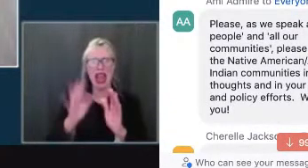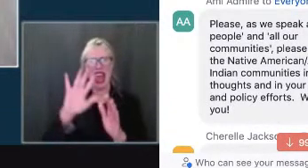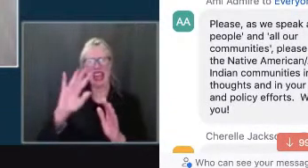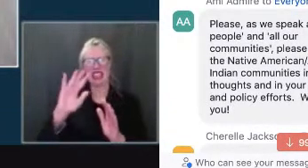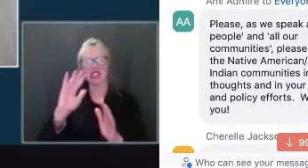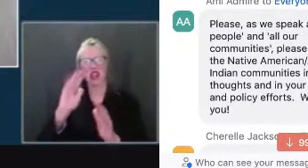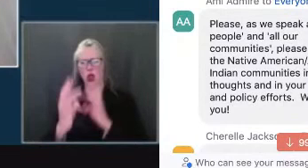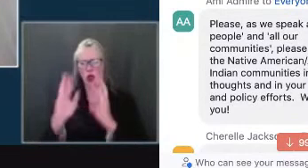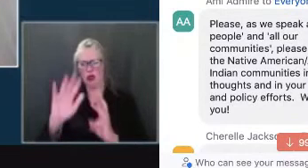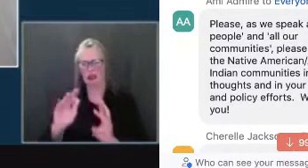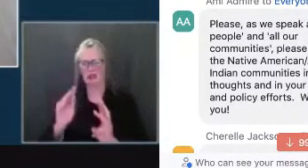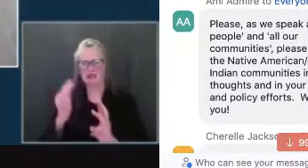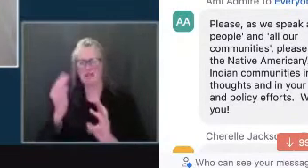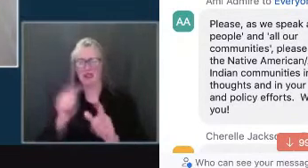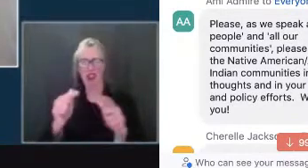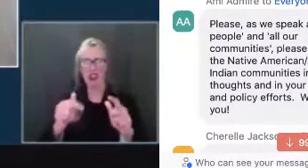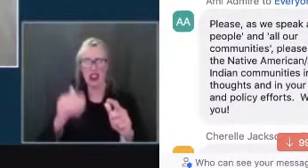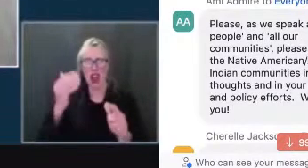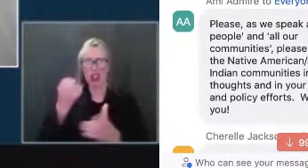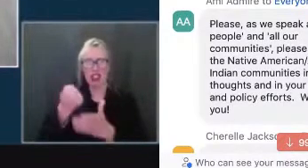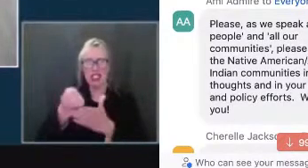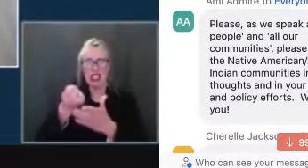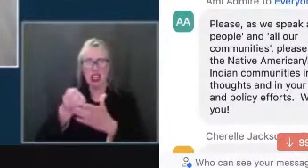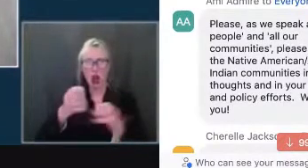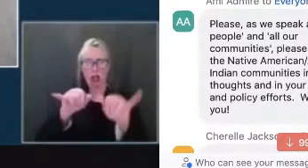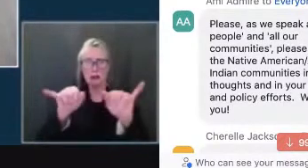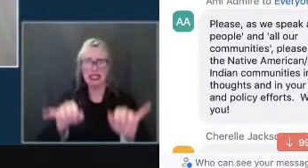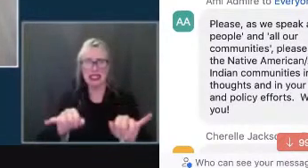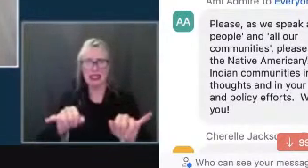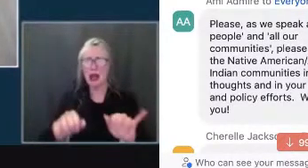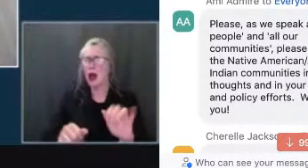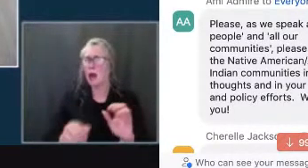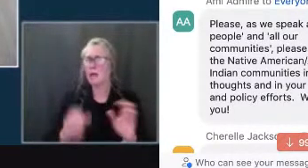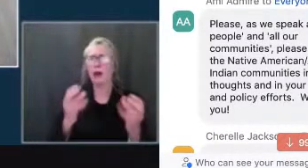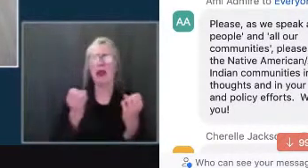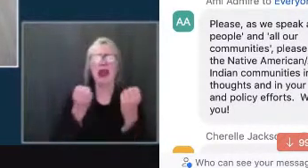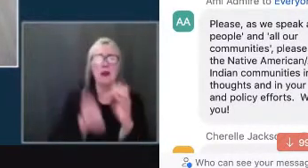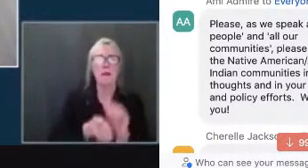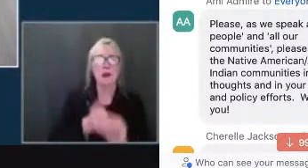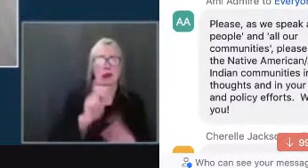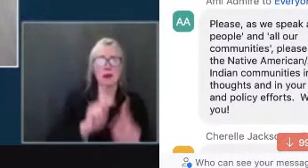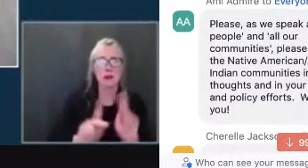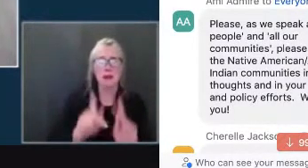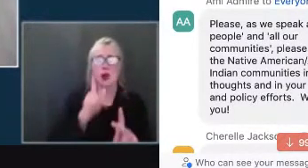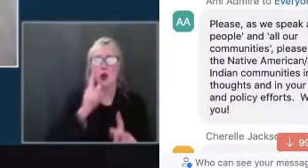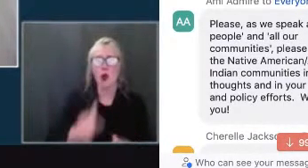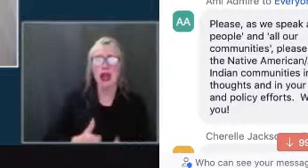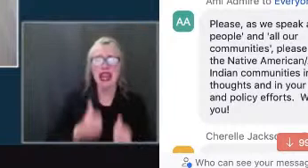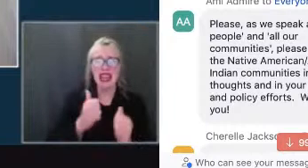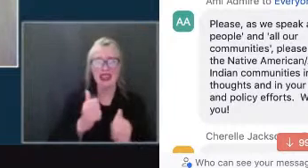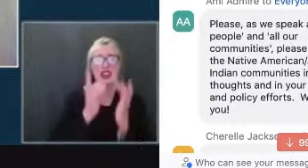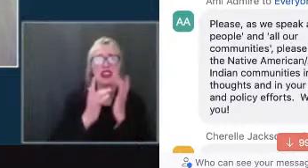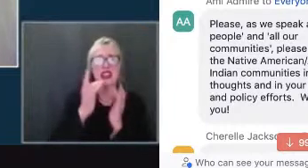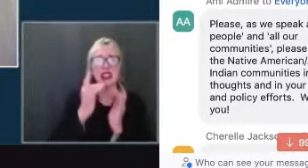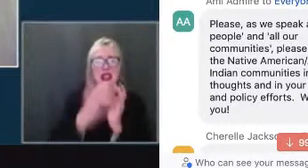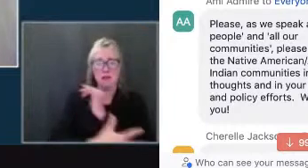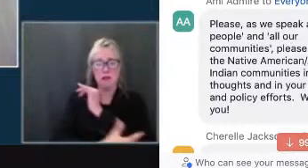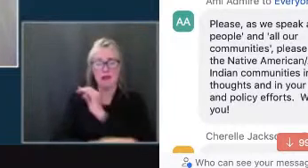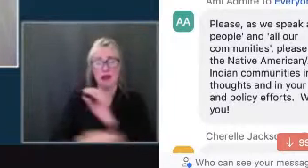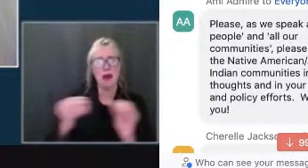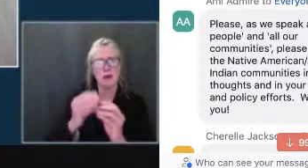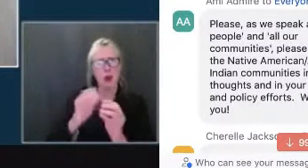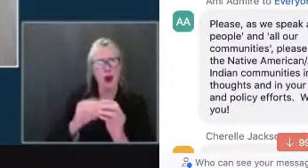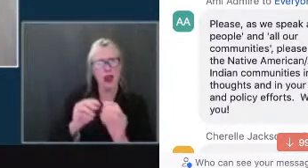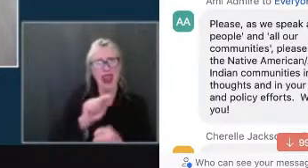poverty line. In all, there are more Californians living in poverty than the total population of 31